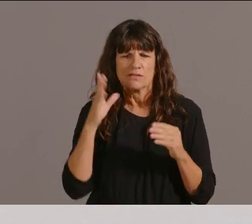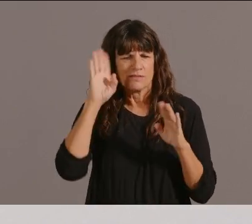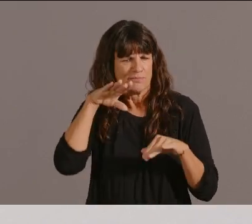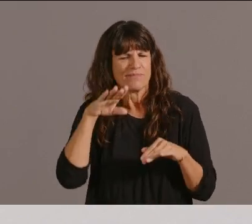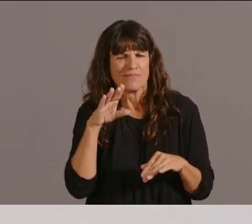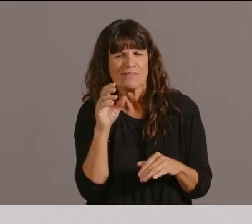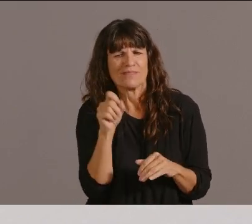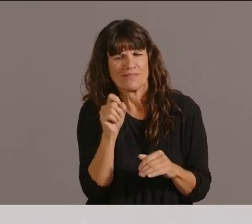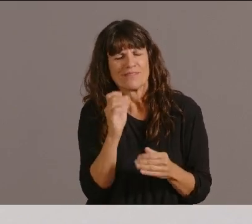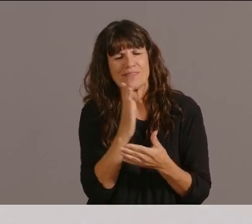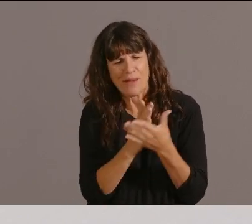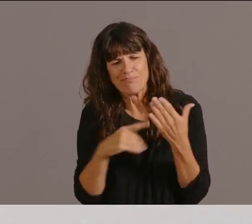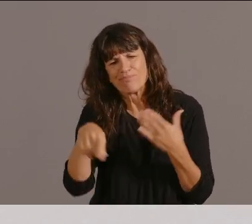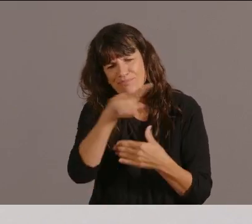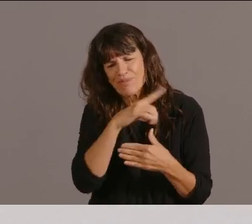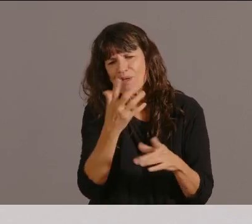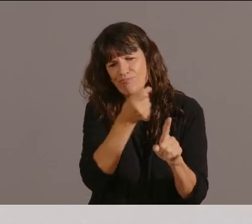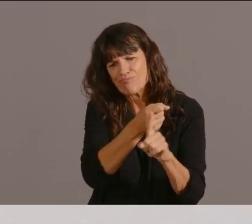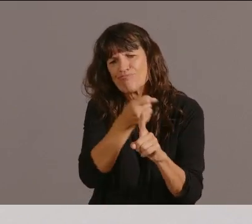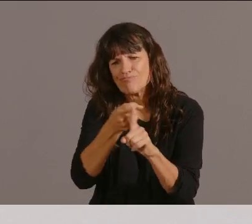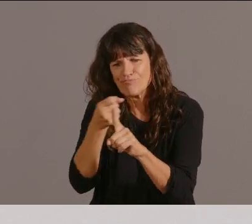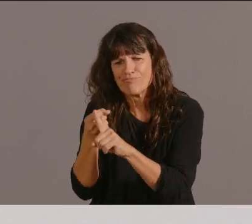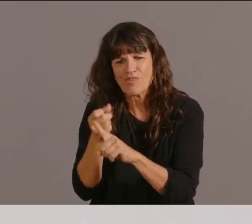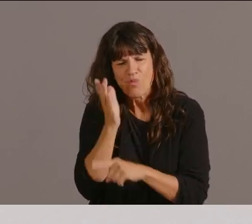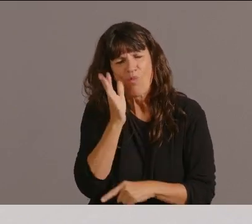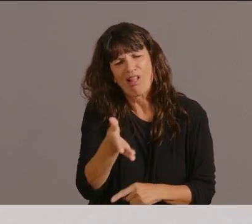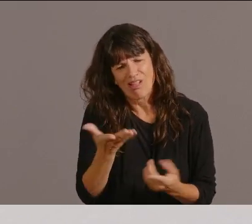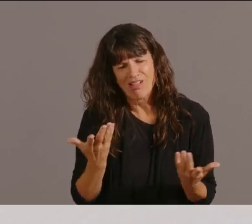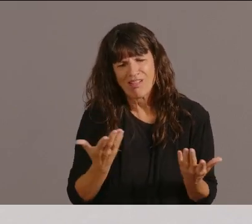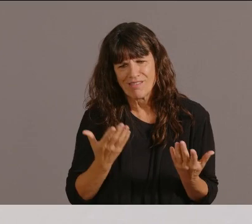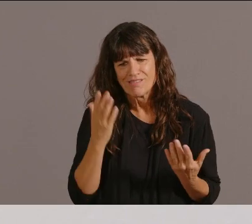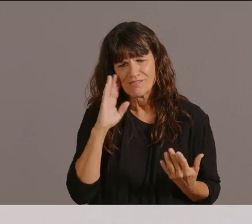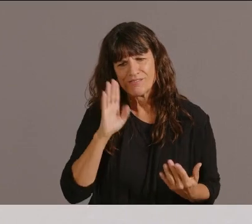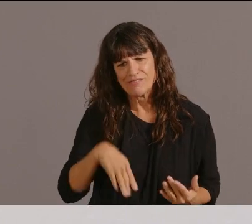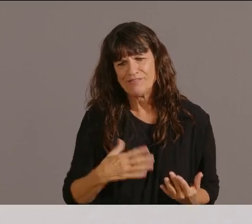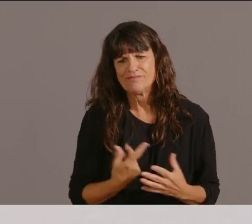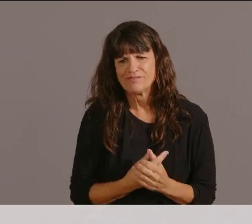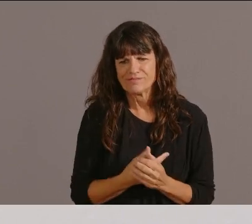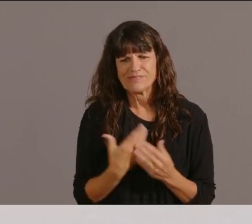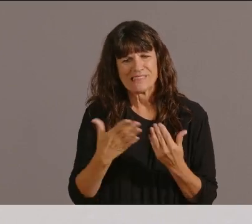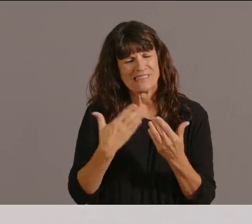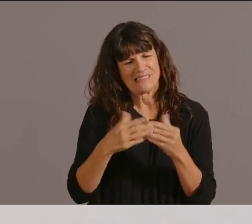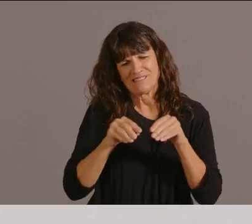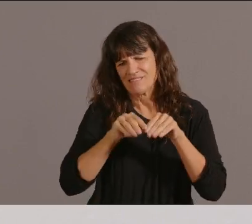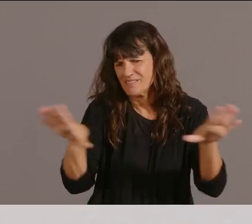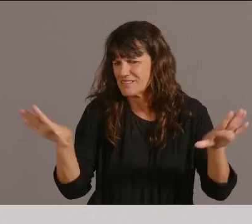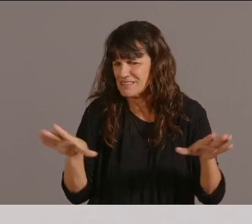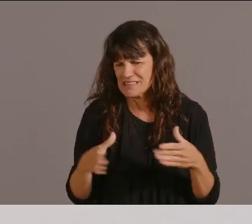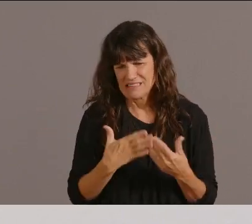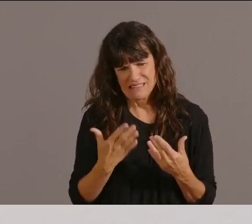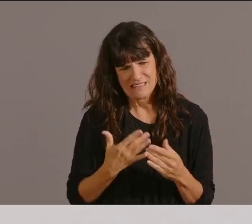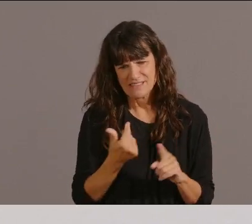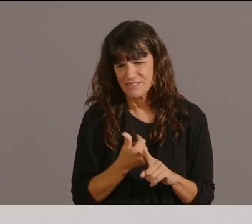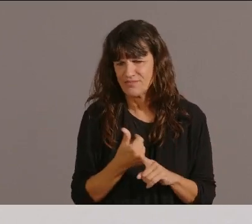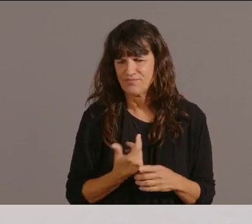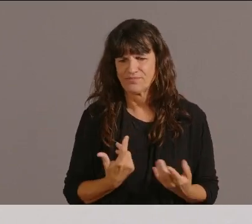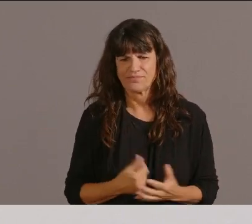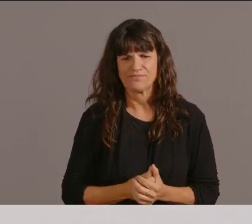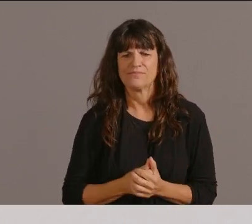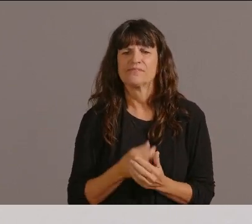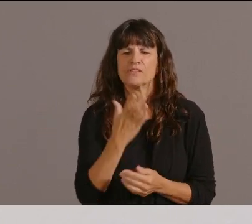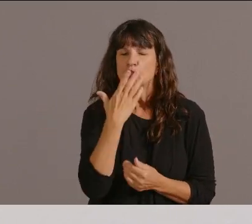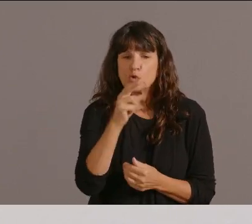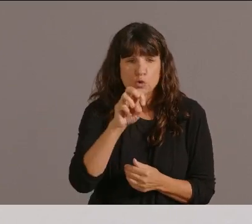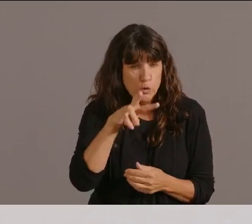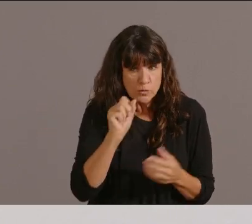just because they are more transmissible. The good news is that it appears that the vaccine is effective against all